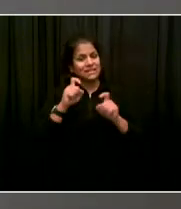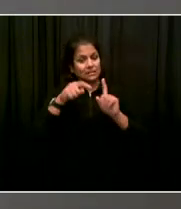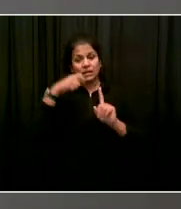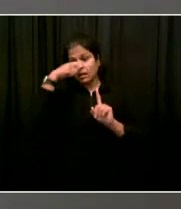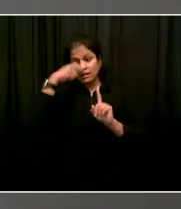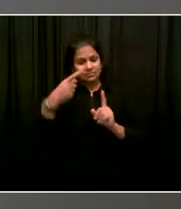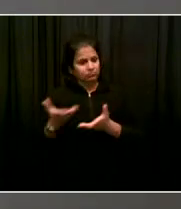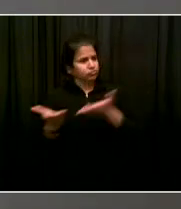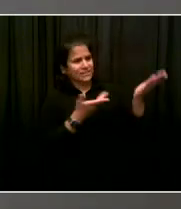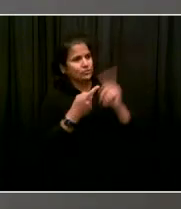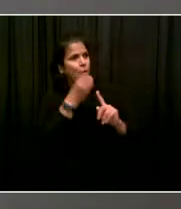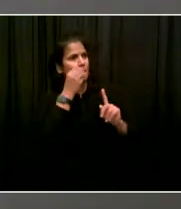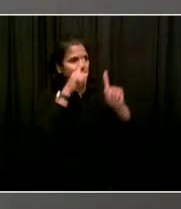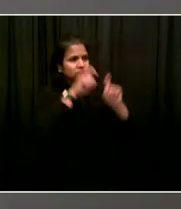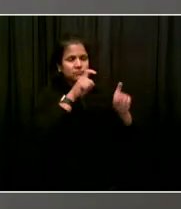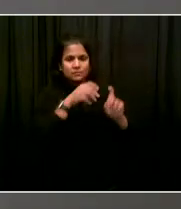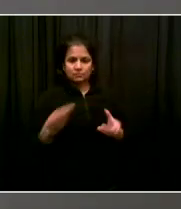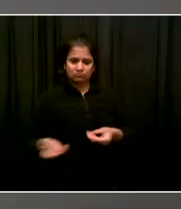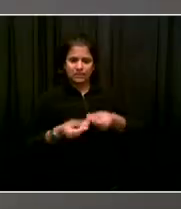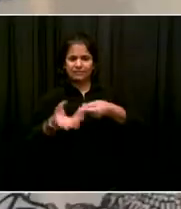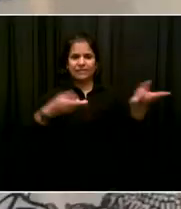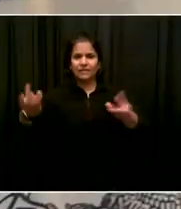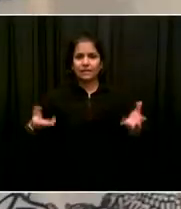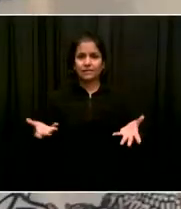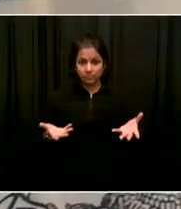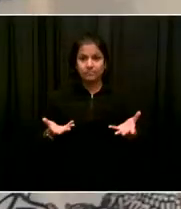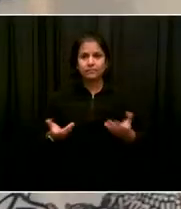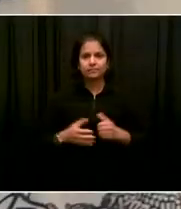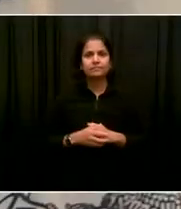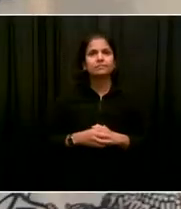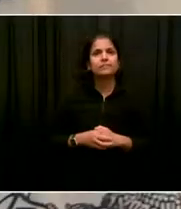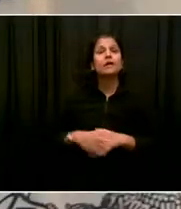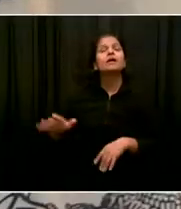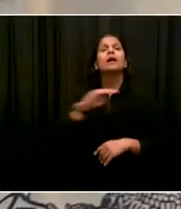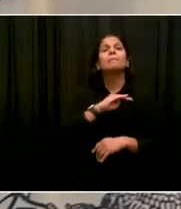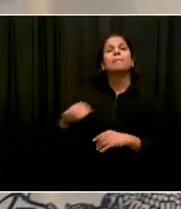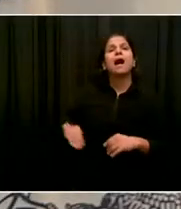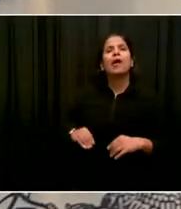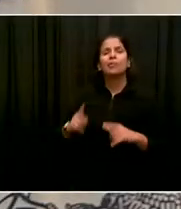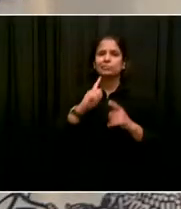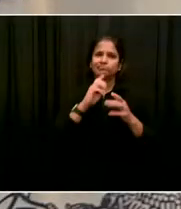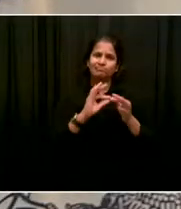for the sake of Steve's point, and thank you, Steve, for telling us about the